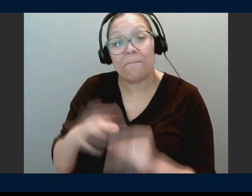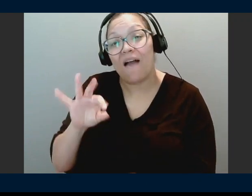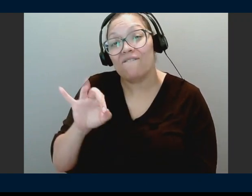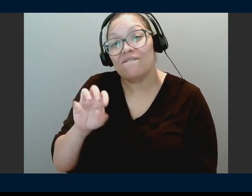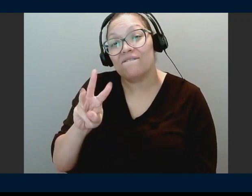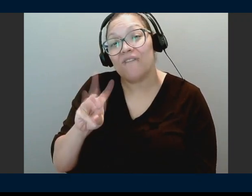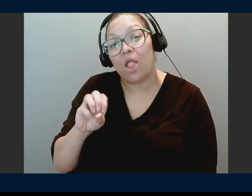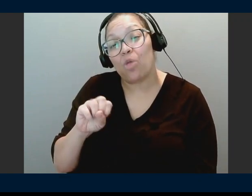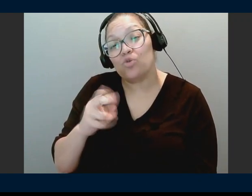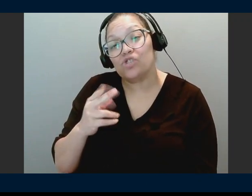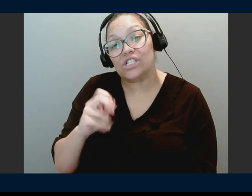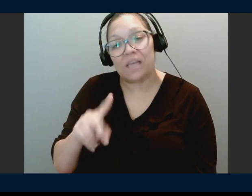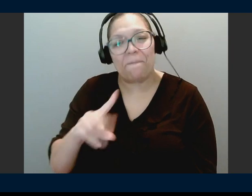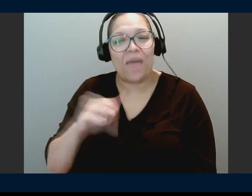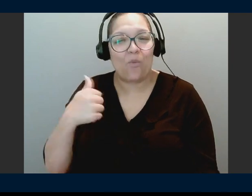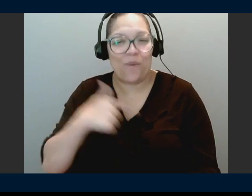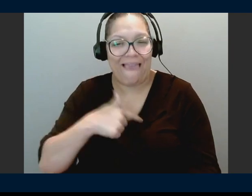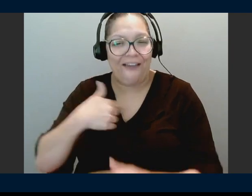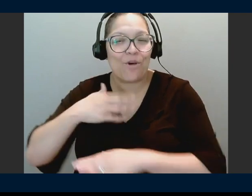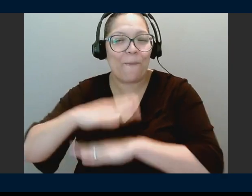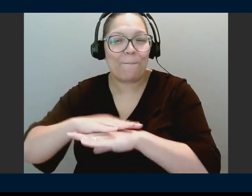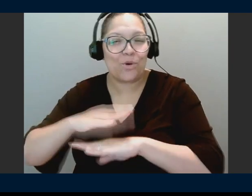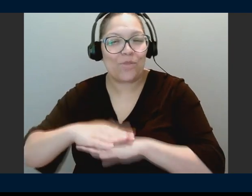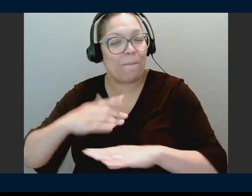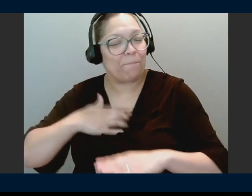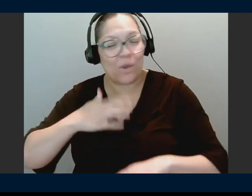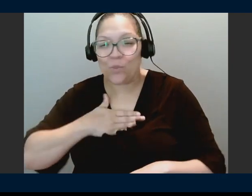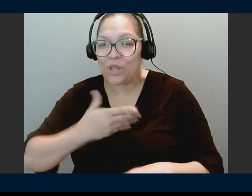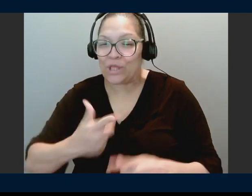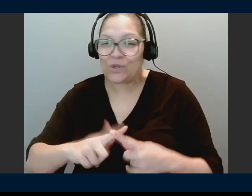here. And I'm happy to take any questions. Thank you.